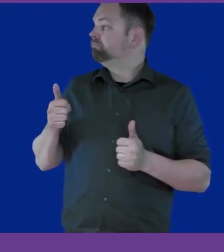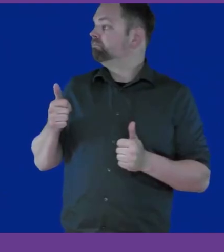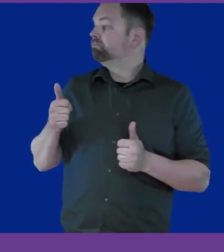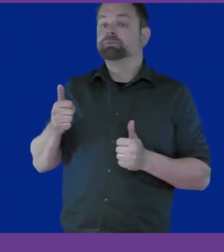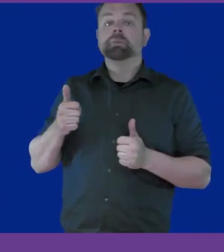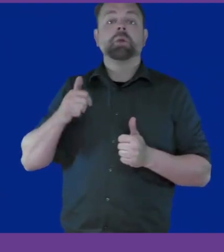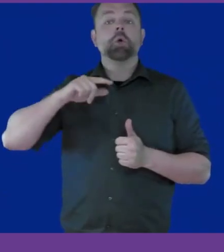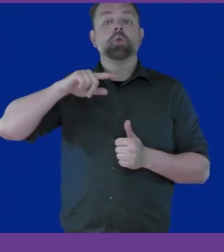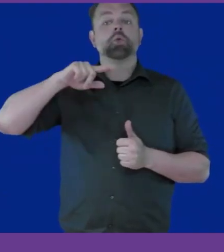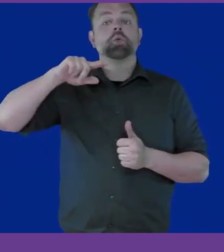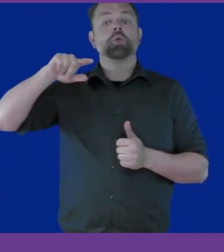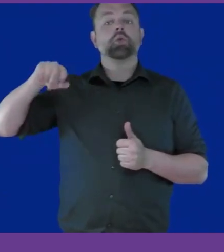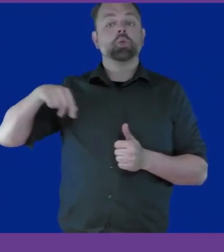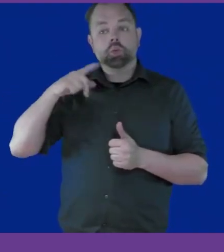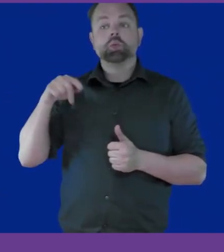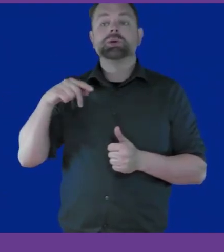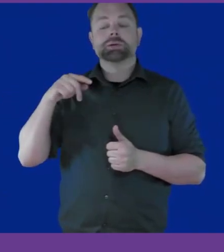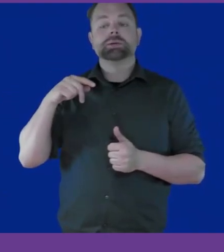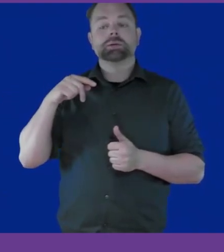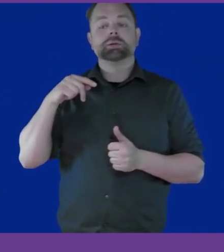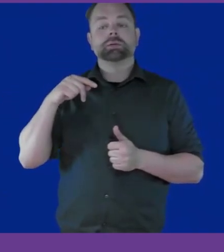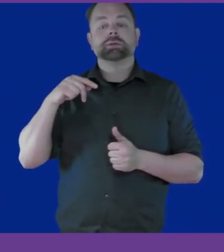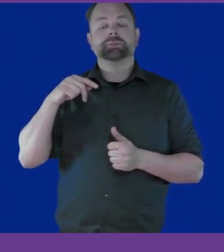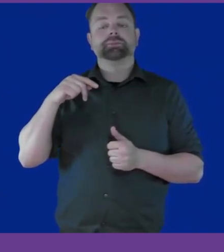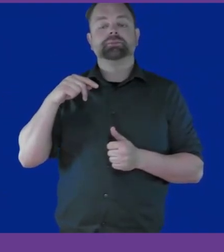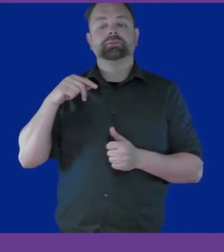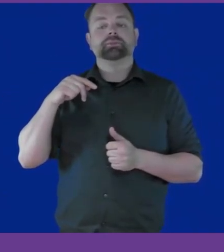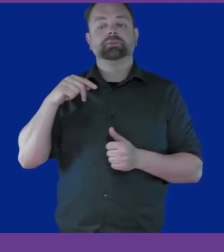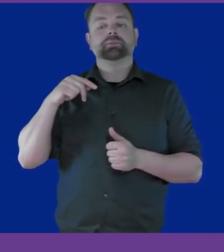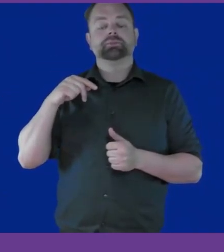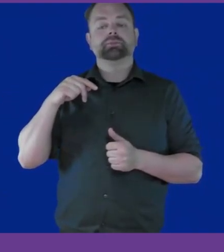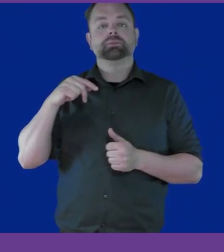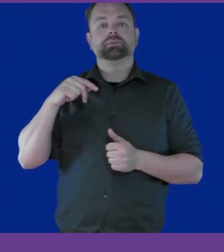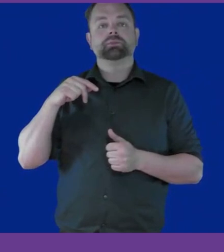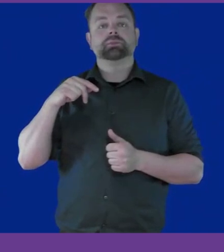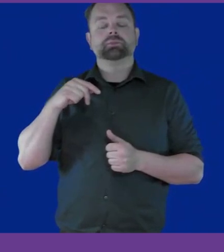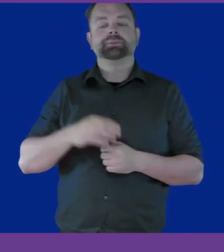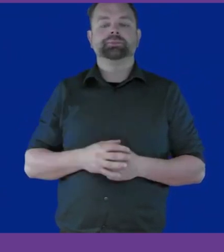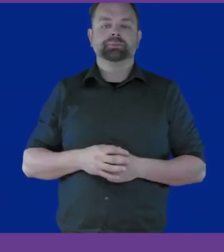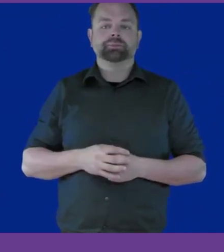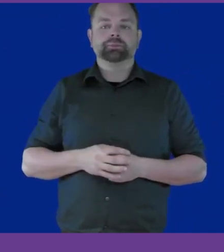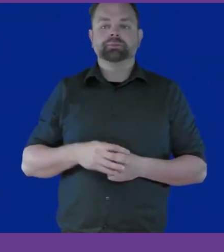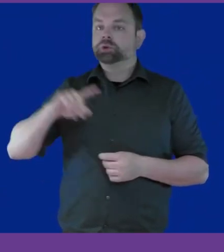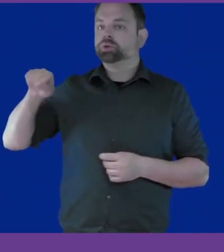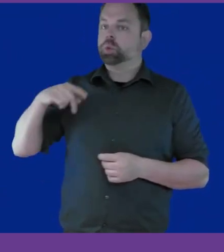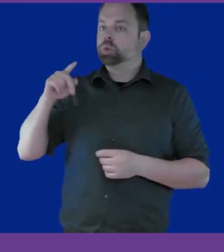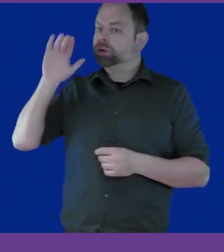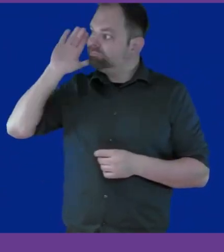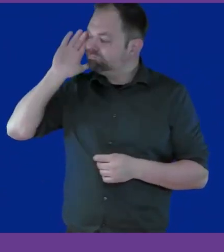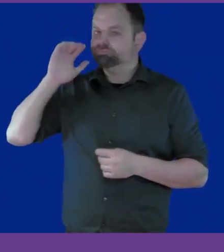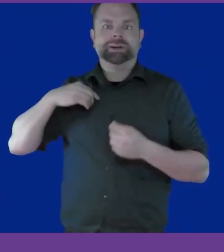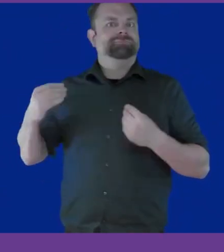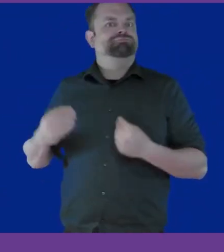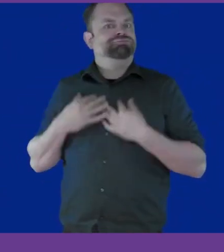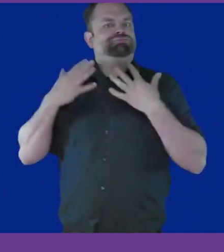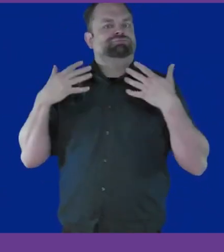Lars, because my favorite aunt was blind from birth and lived till almost 99